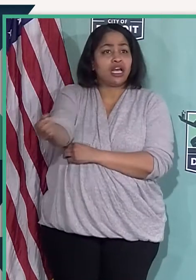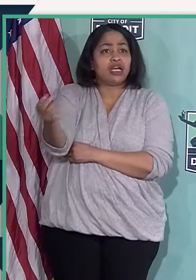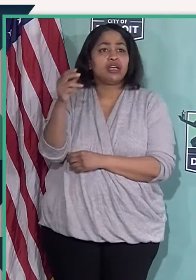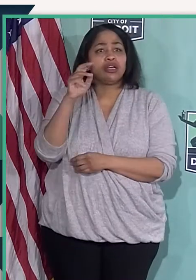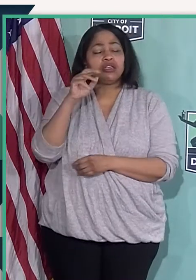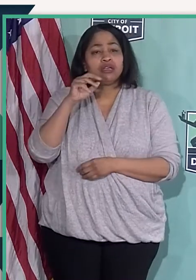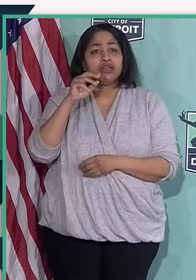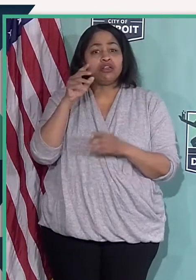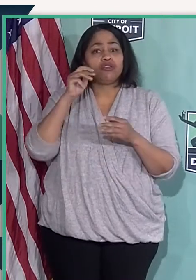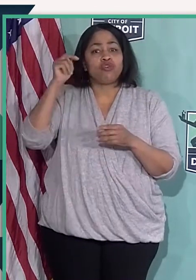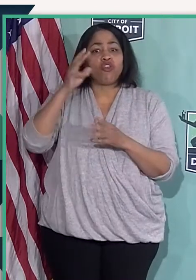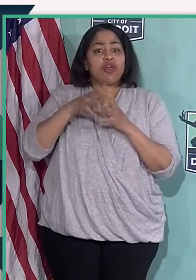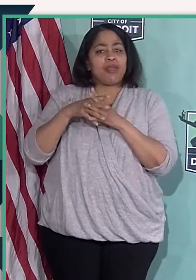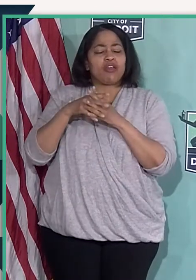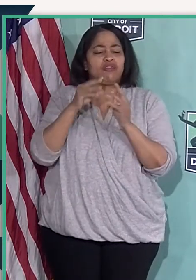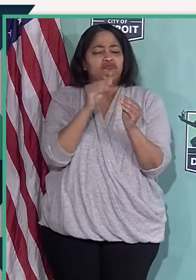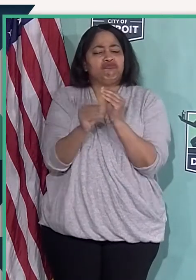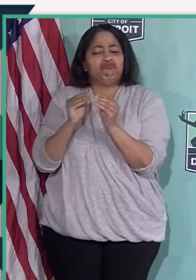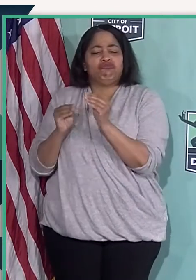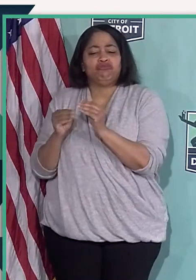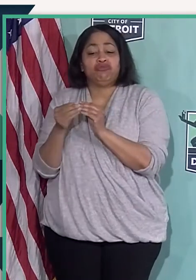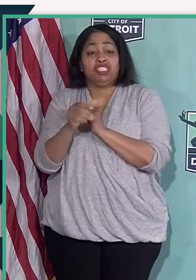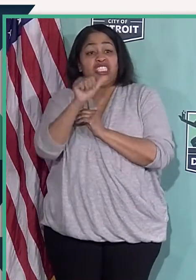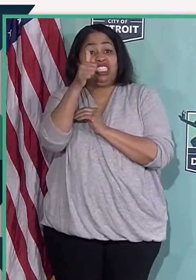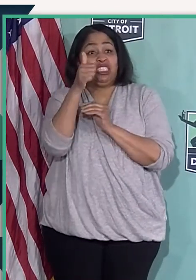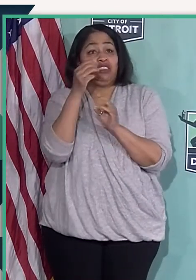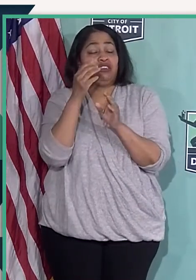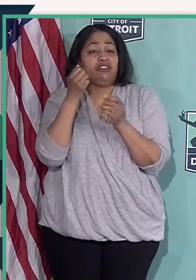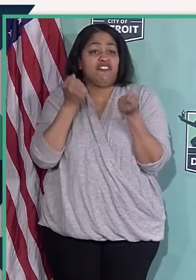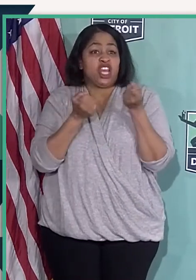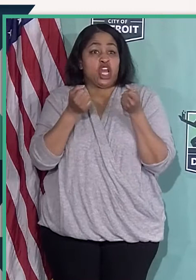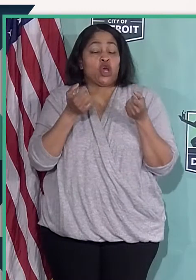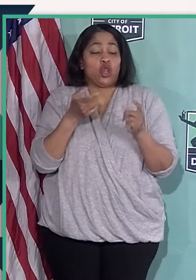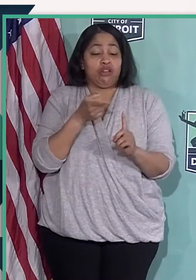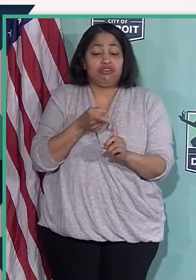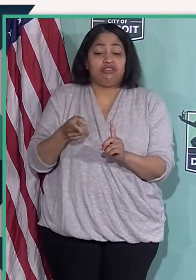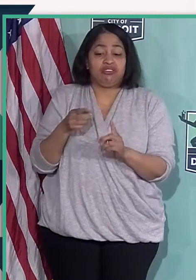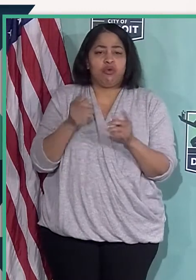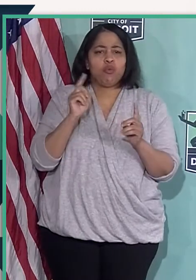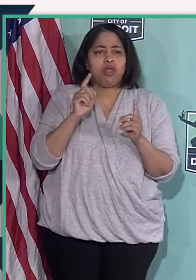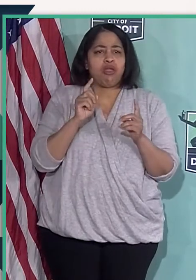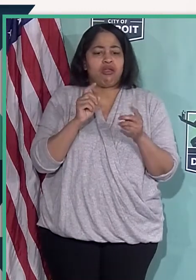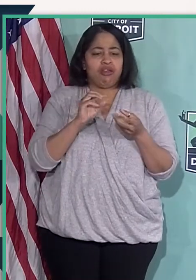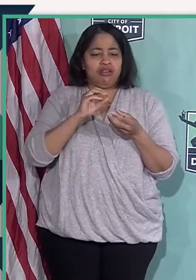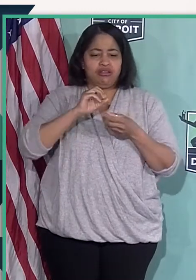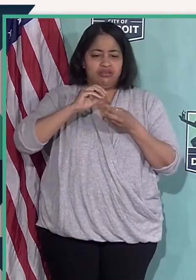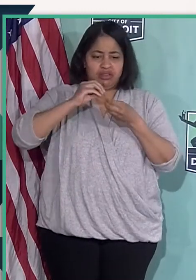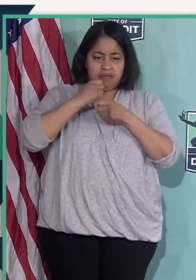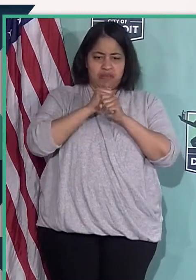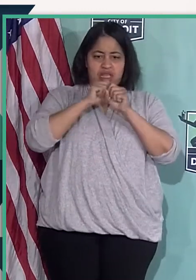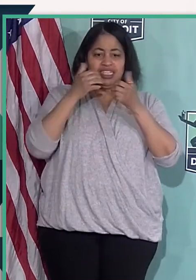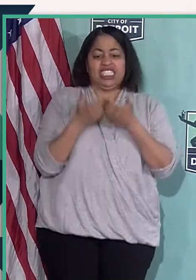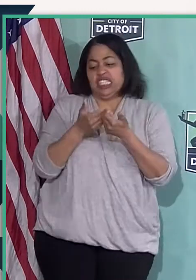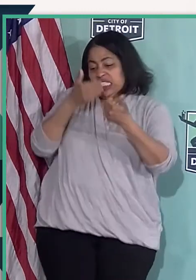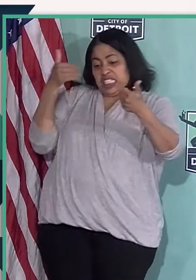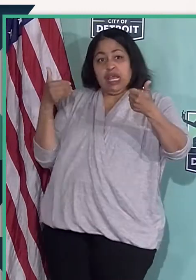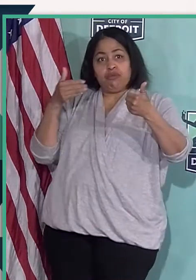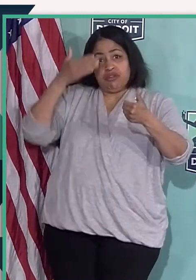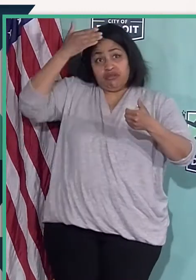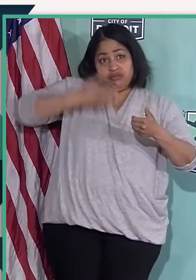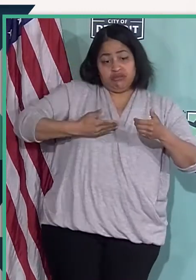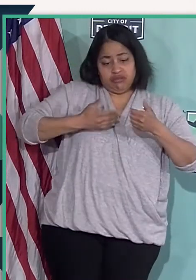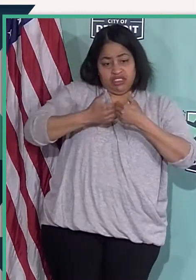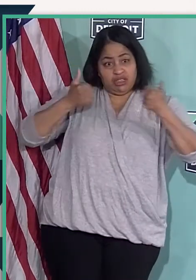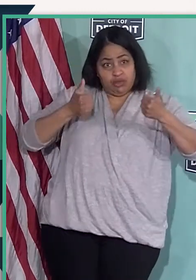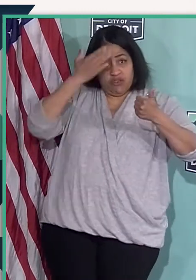10 vehicles where they not only separated the front and the back physically, but they set up air